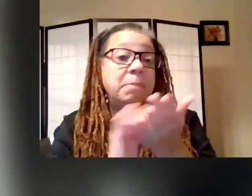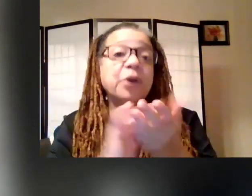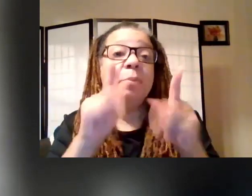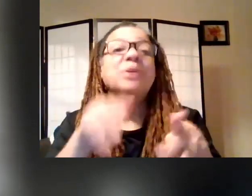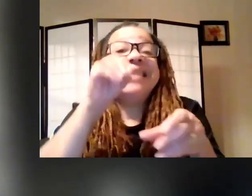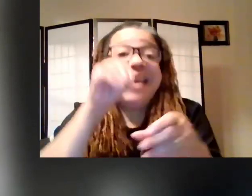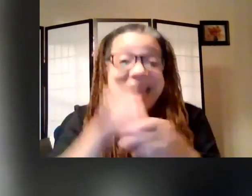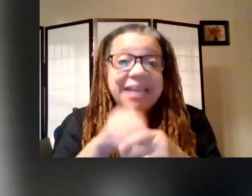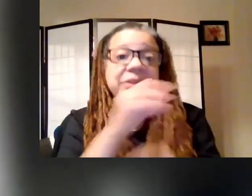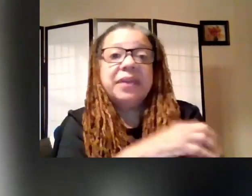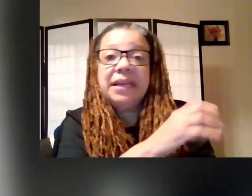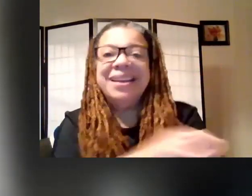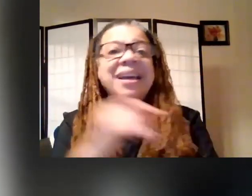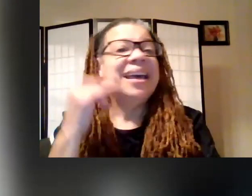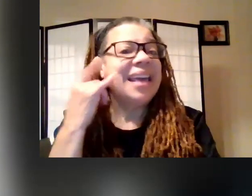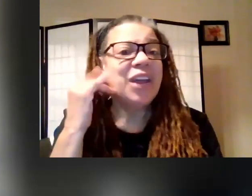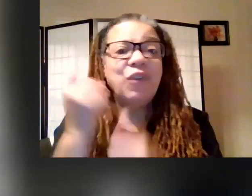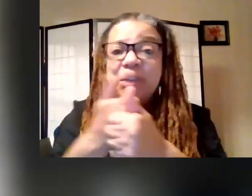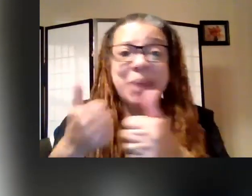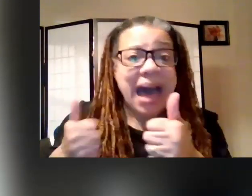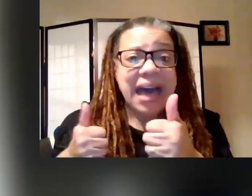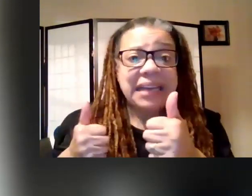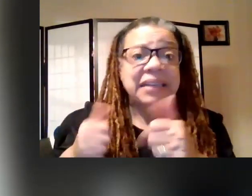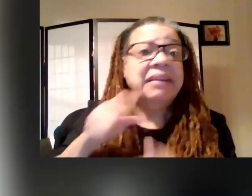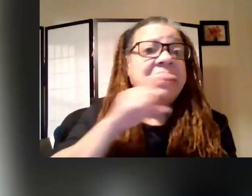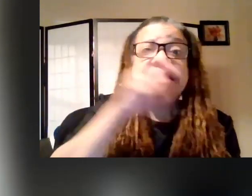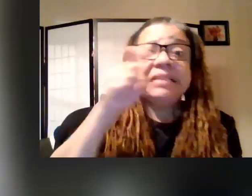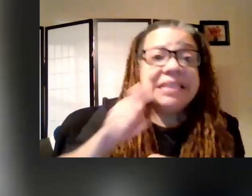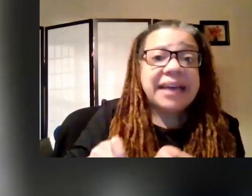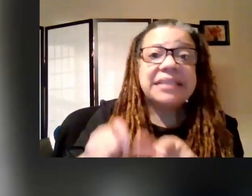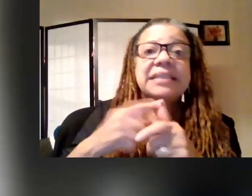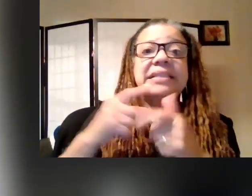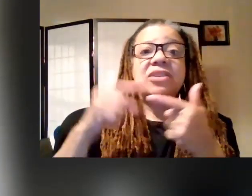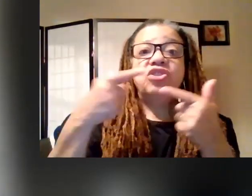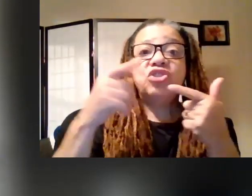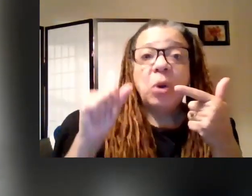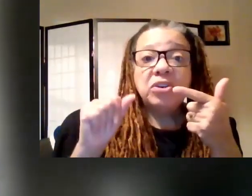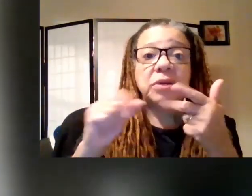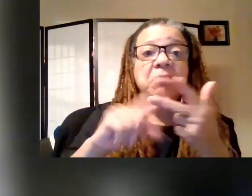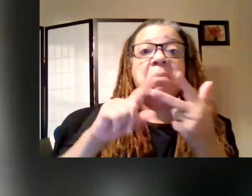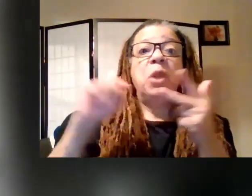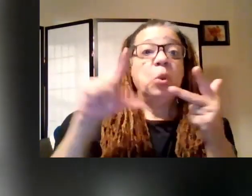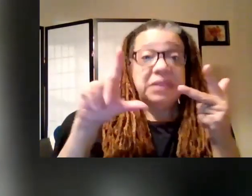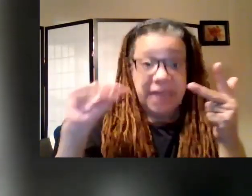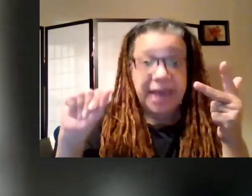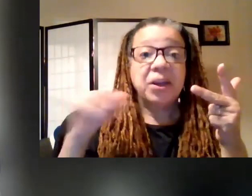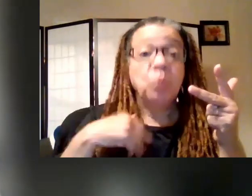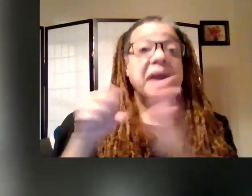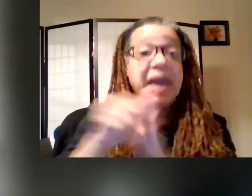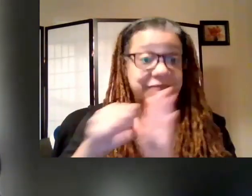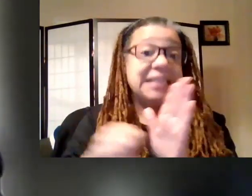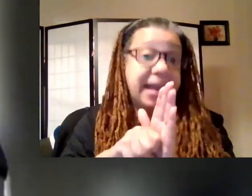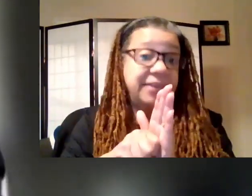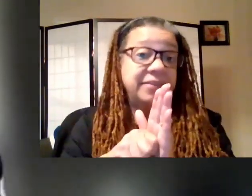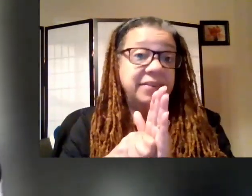clinic. And California is actually behind on this. I mean, Texas, Georgia, Louisiana all have state mandated staffing